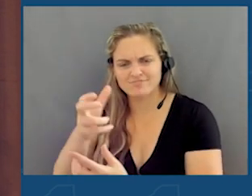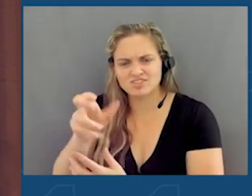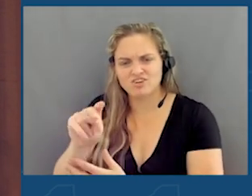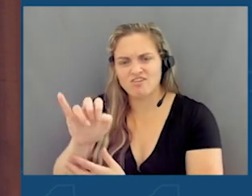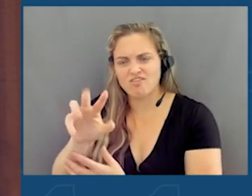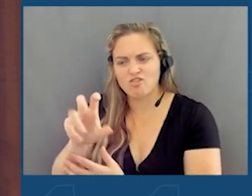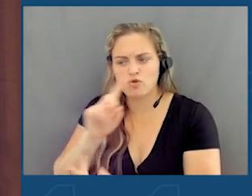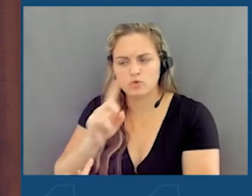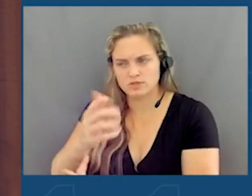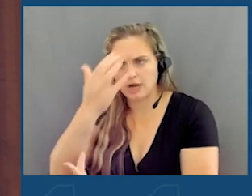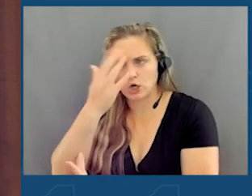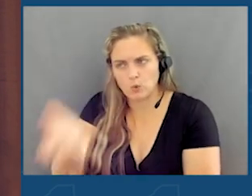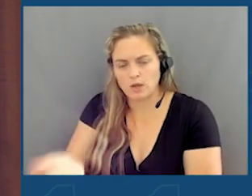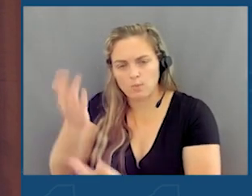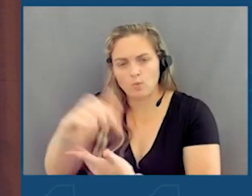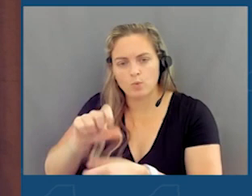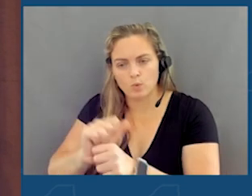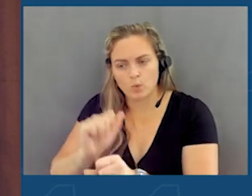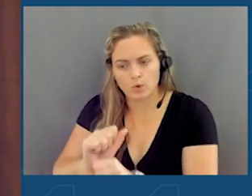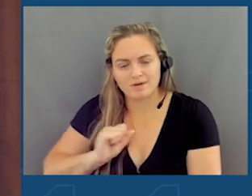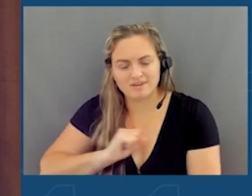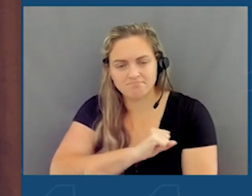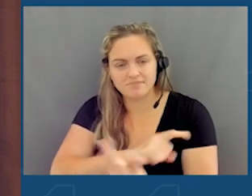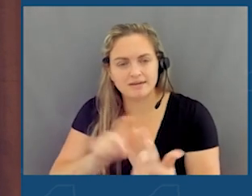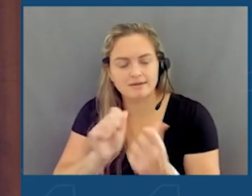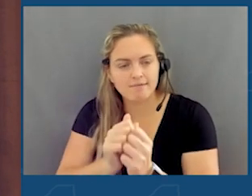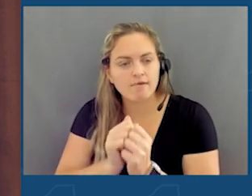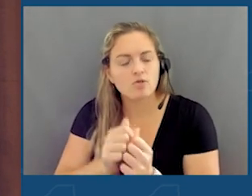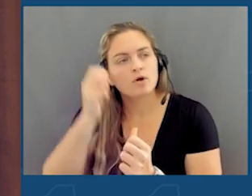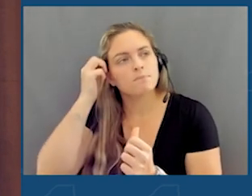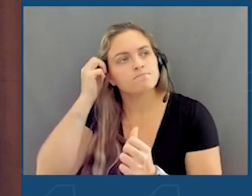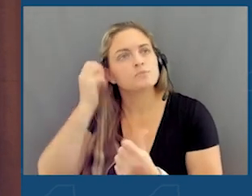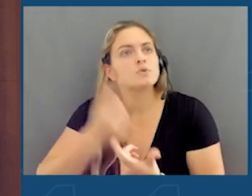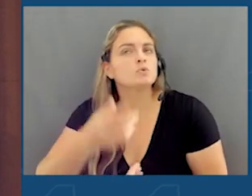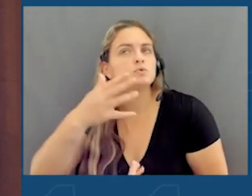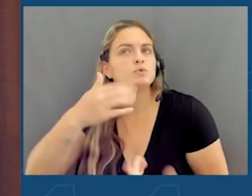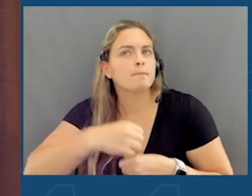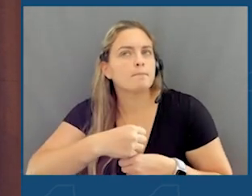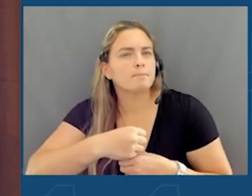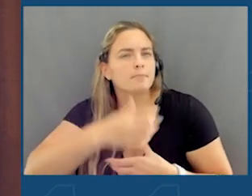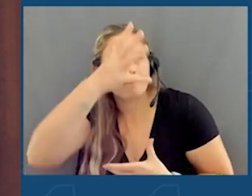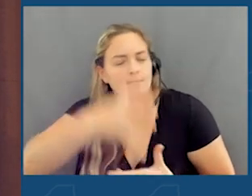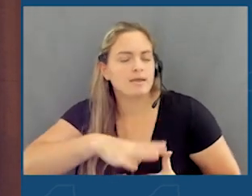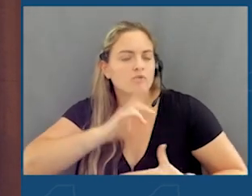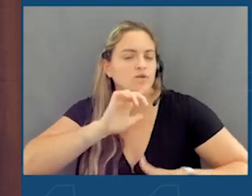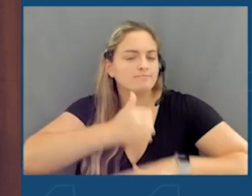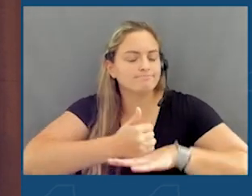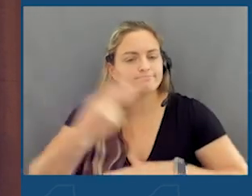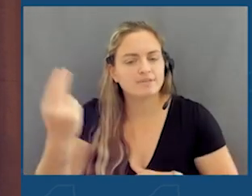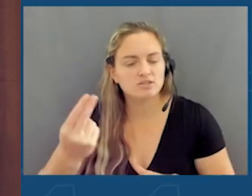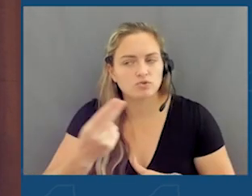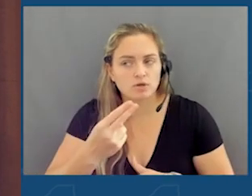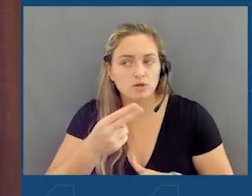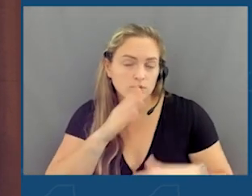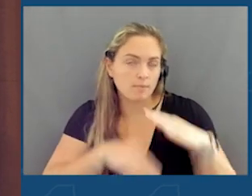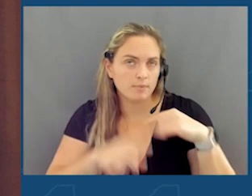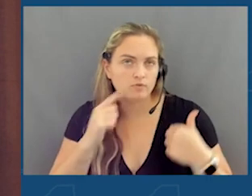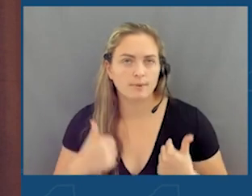What a great, great man. You knew you were in the presence of a man who made history, and it was humbling for me.